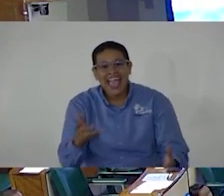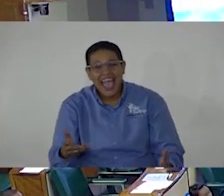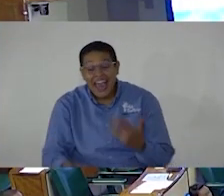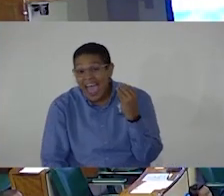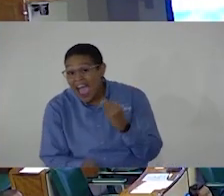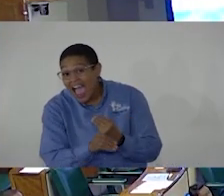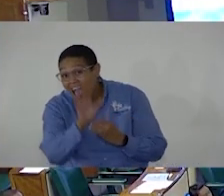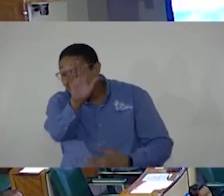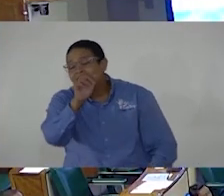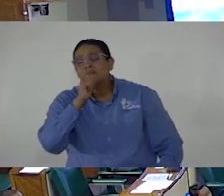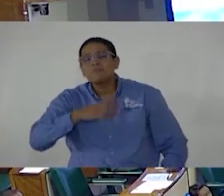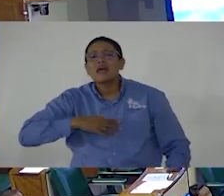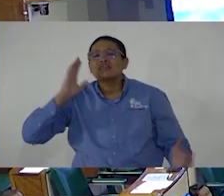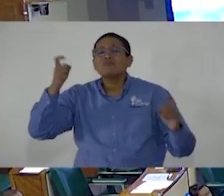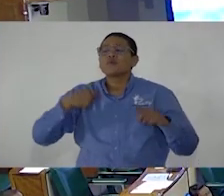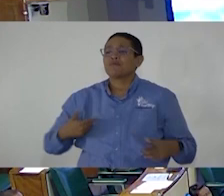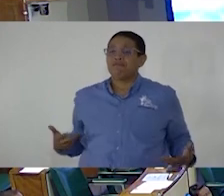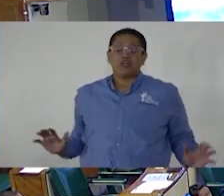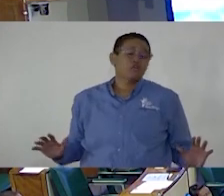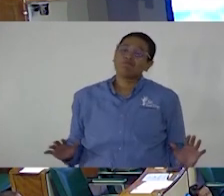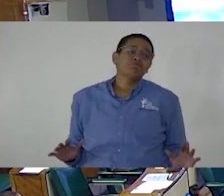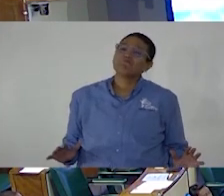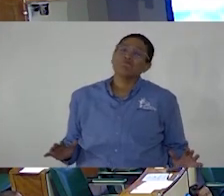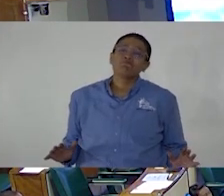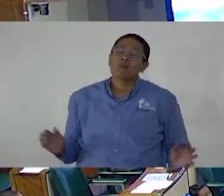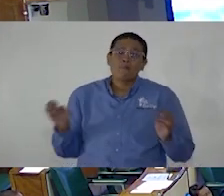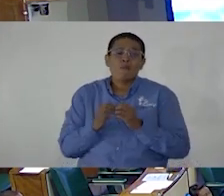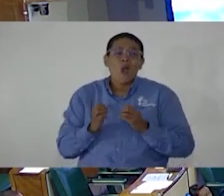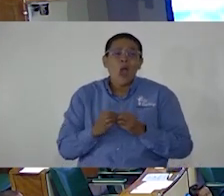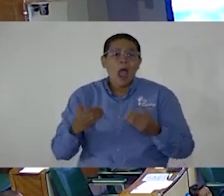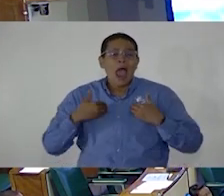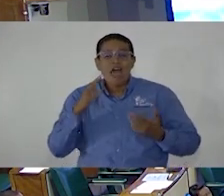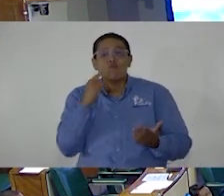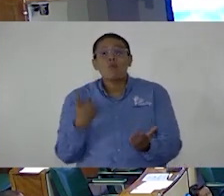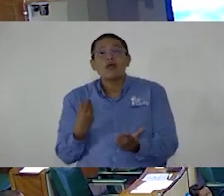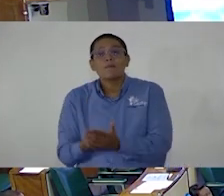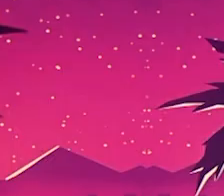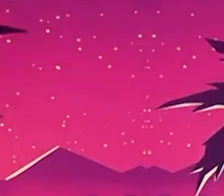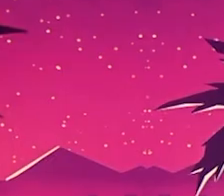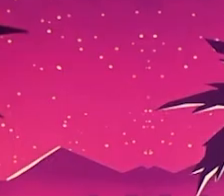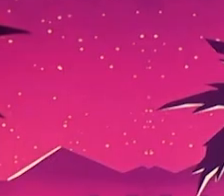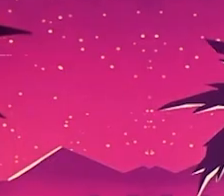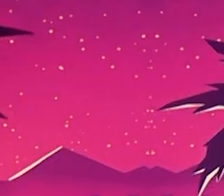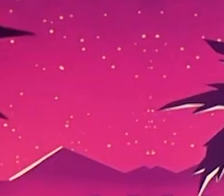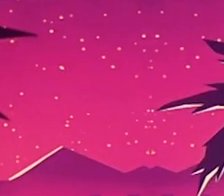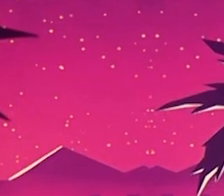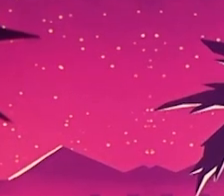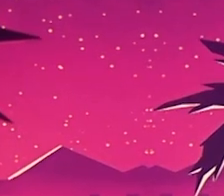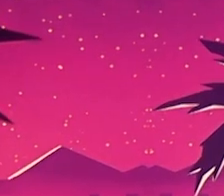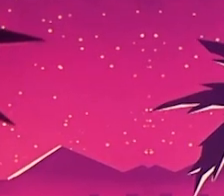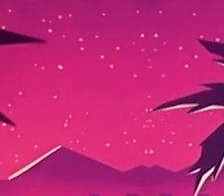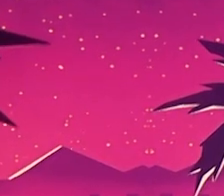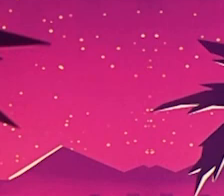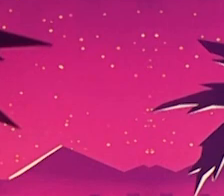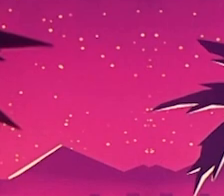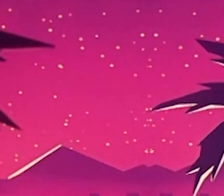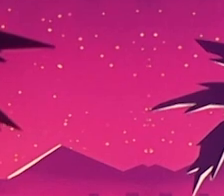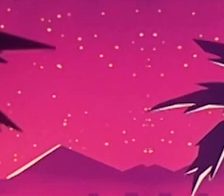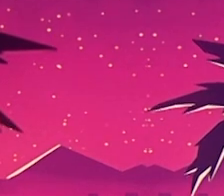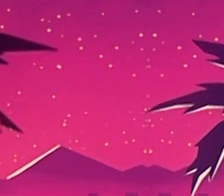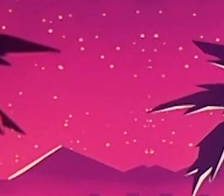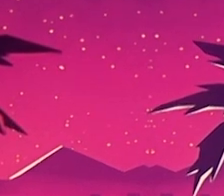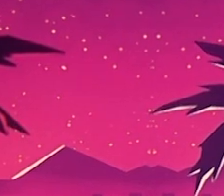monies it disburses to implementing agencies. The program will be rolled out later this year. We have accelerated the pace of